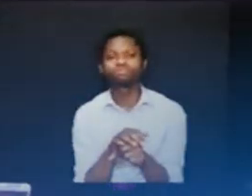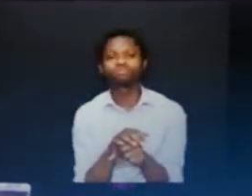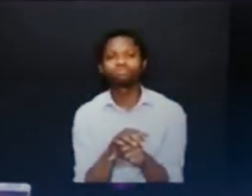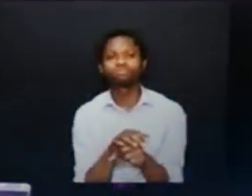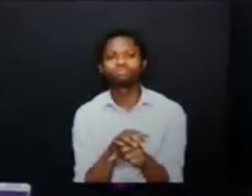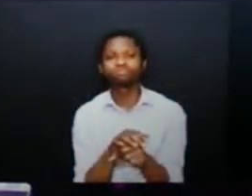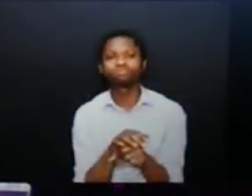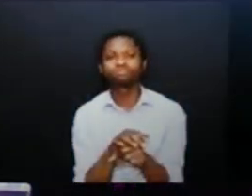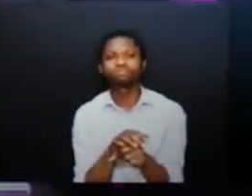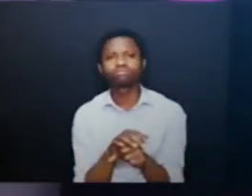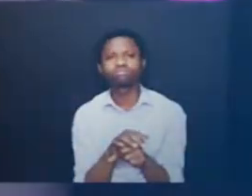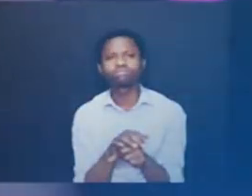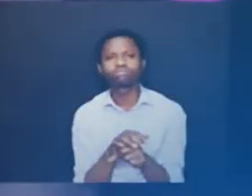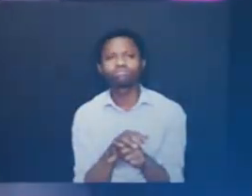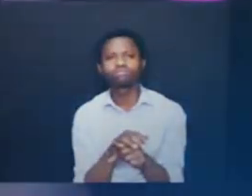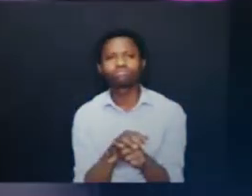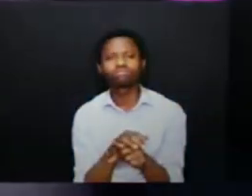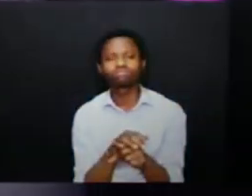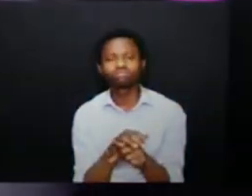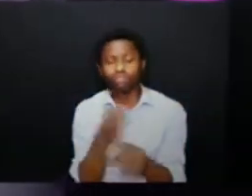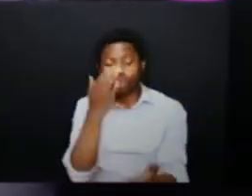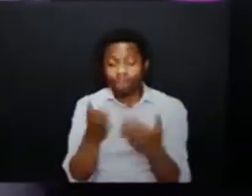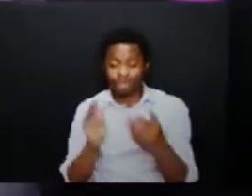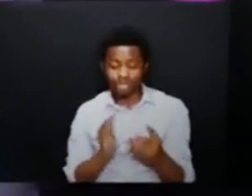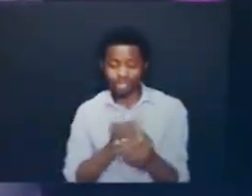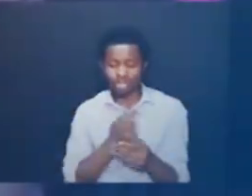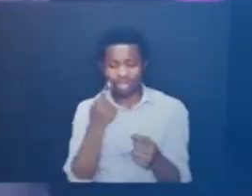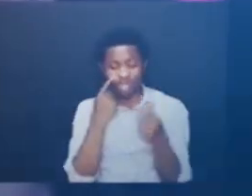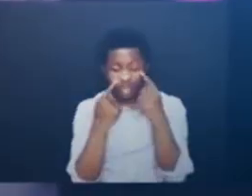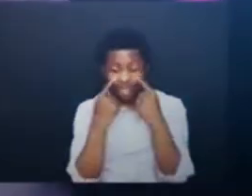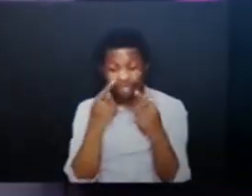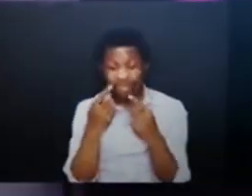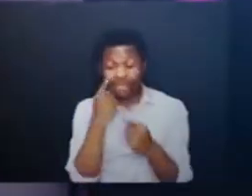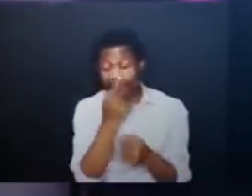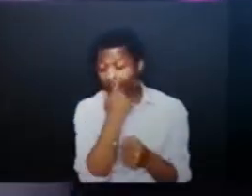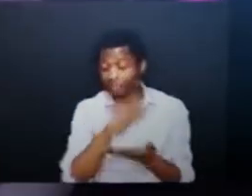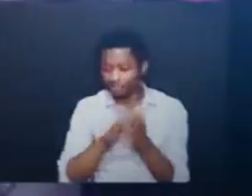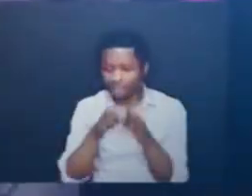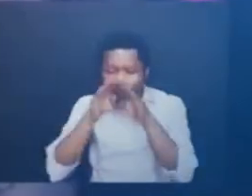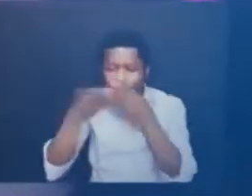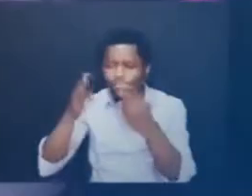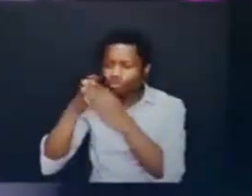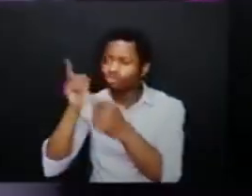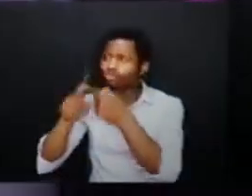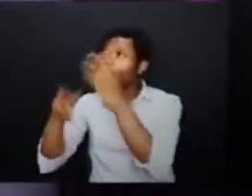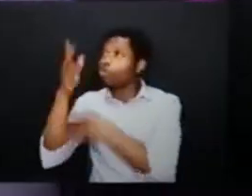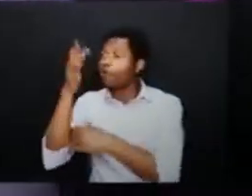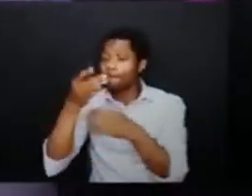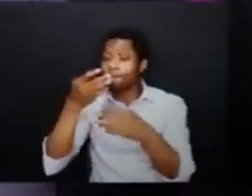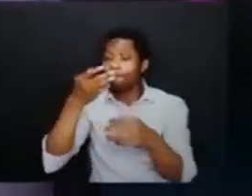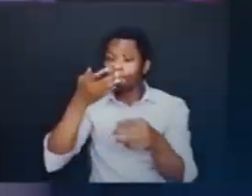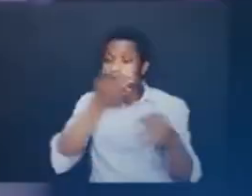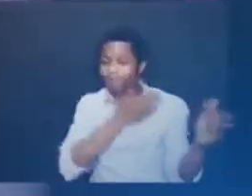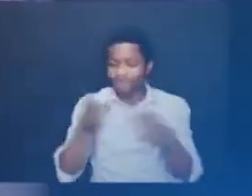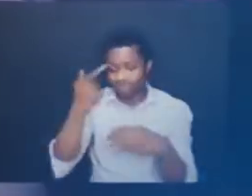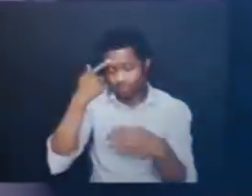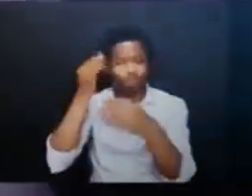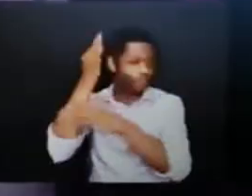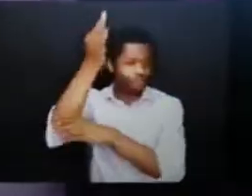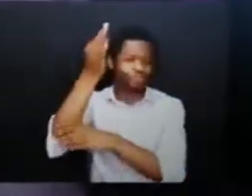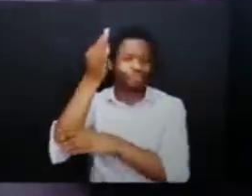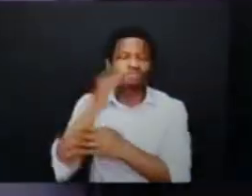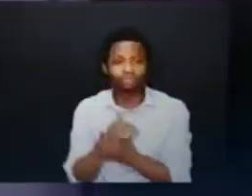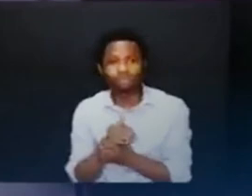May our eyes be open to his plans for our future.